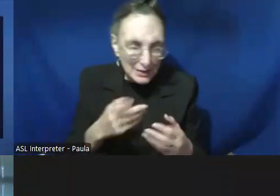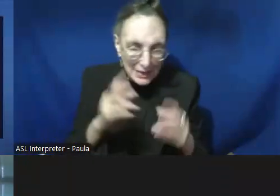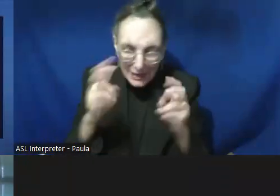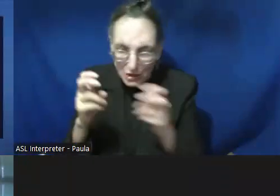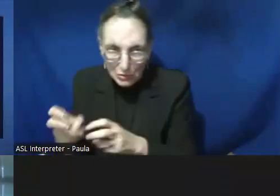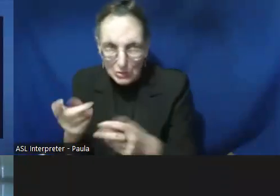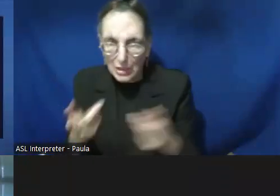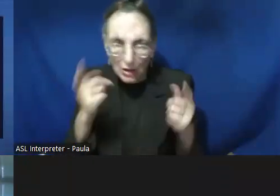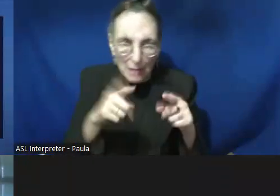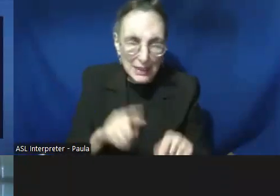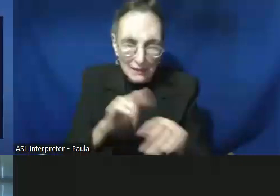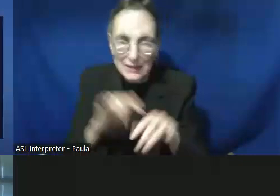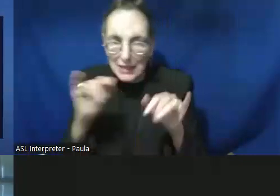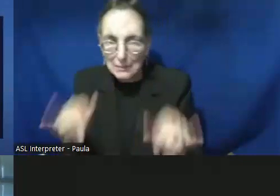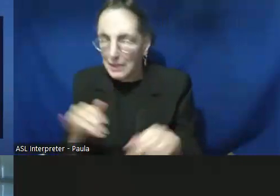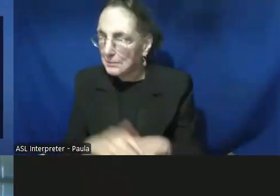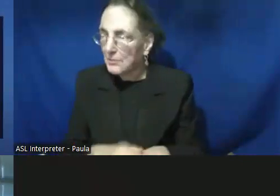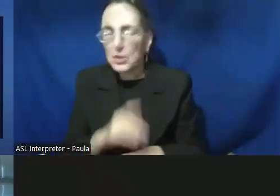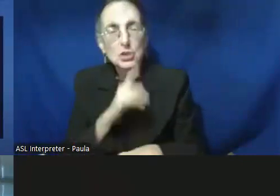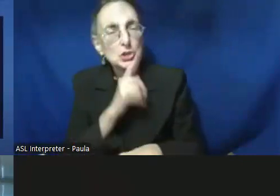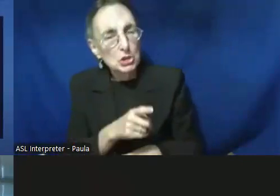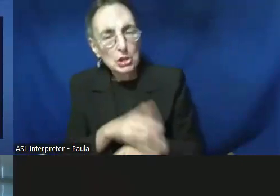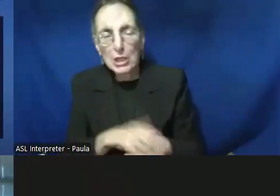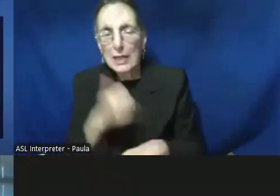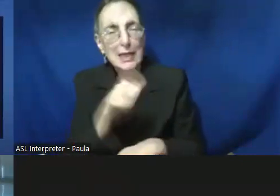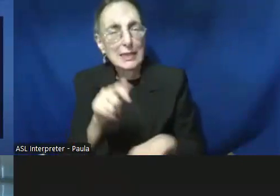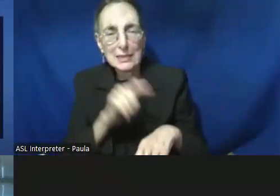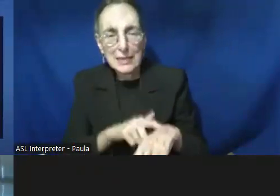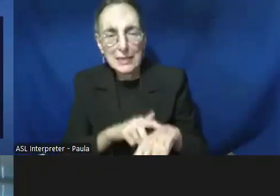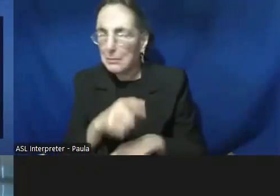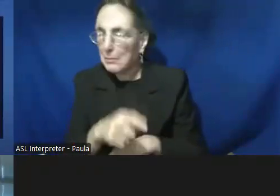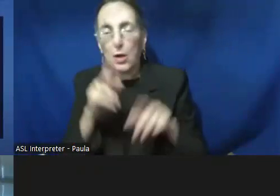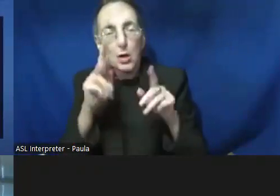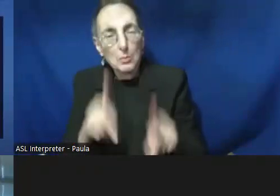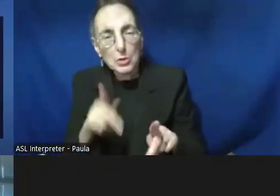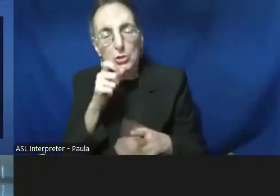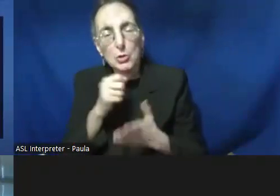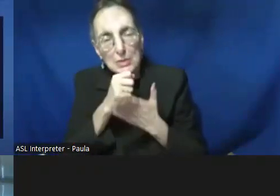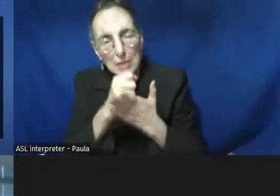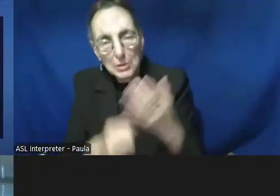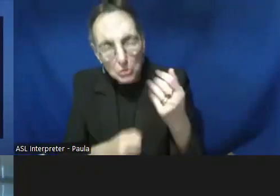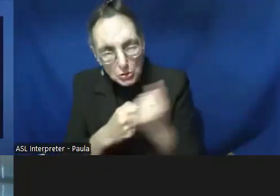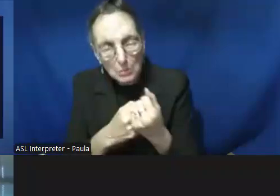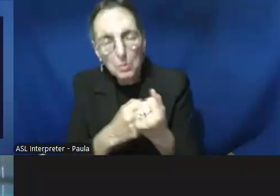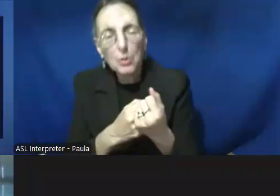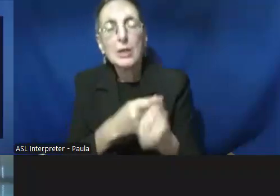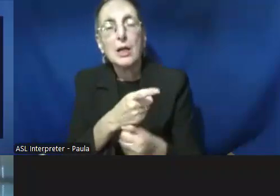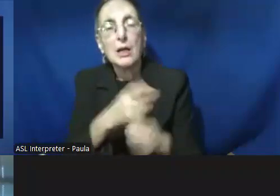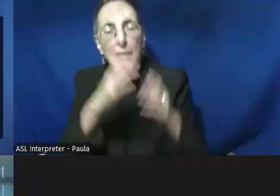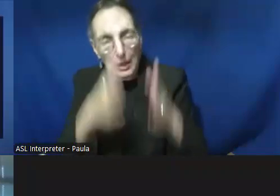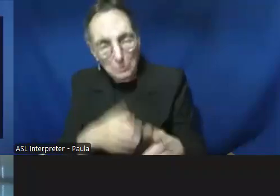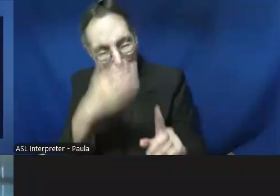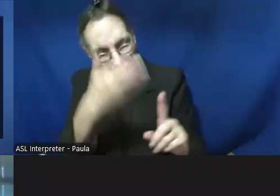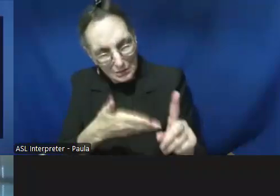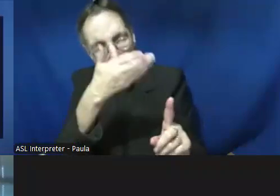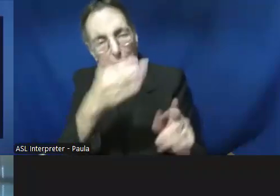Sure. I think any time a person who's helping support the person with the legal issue, anytime you